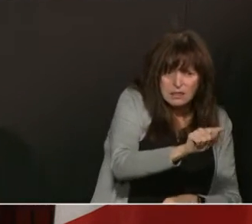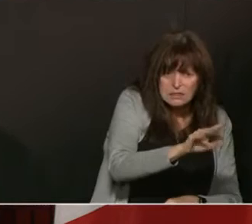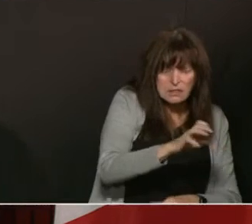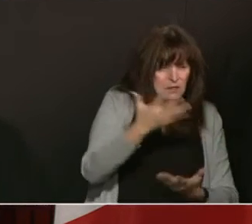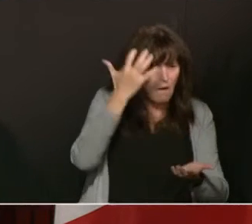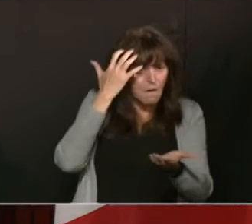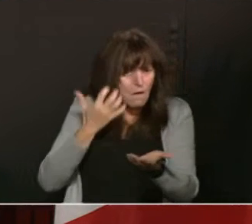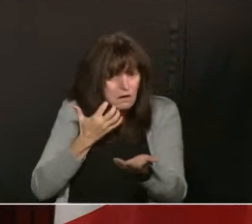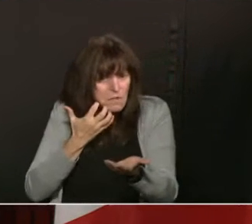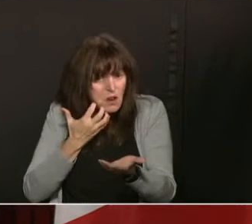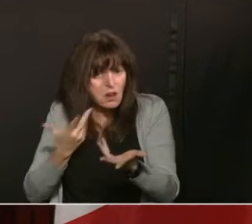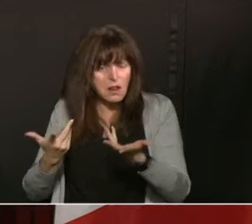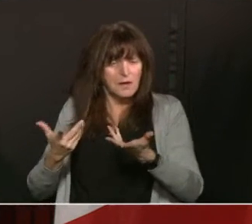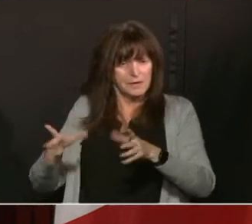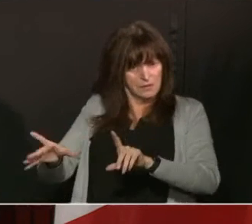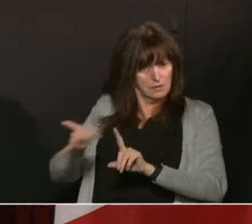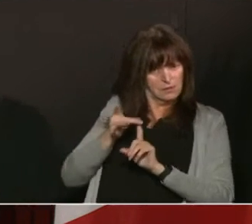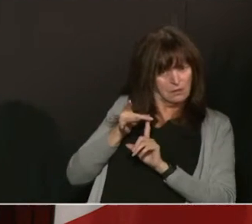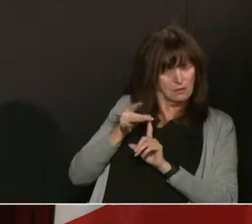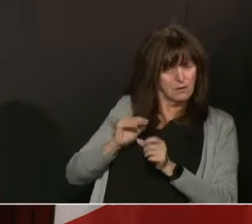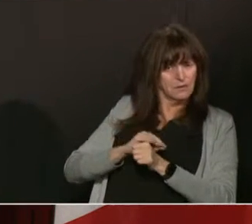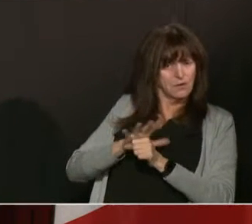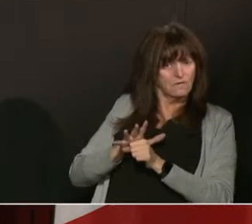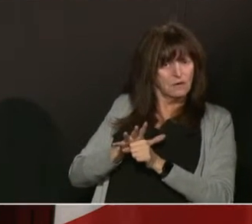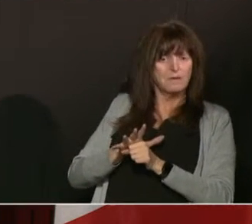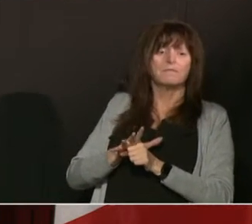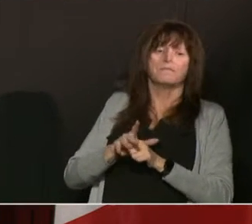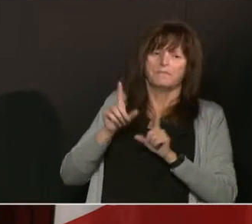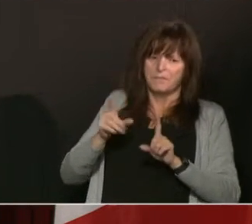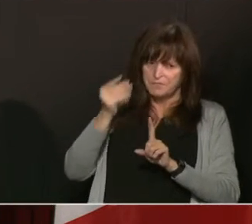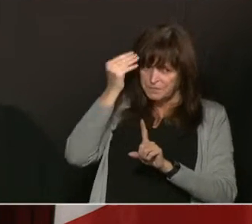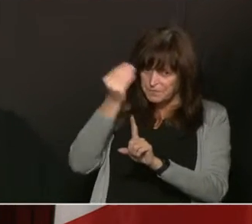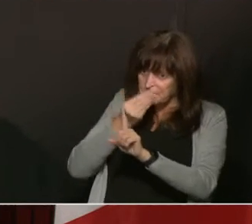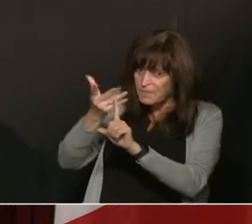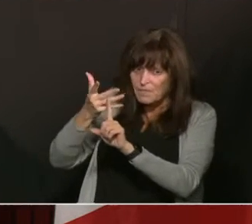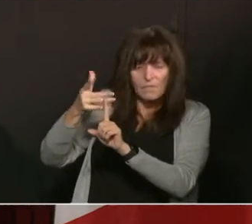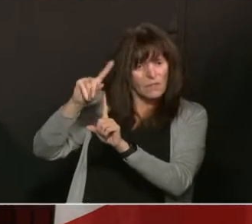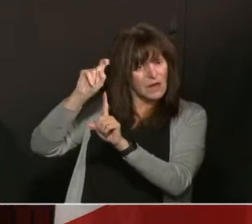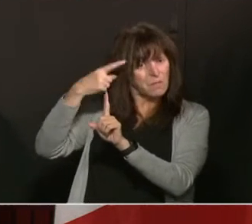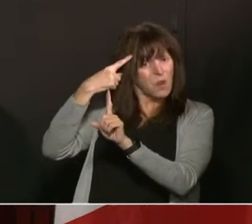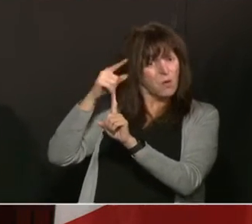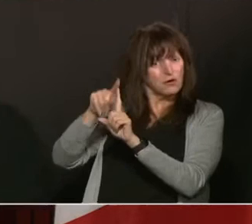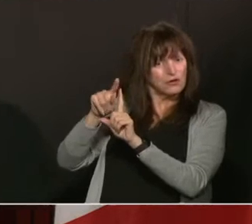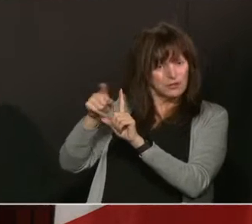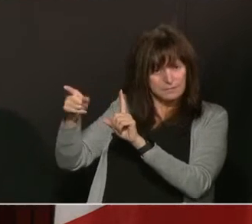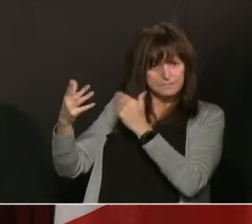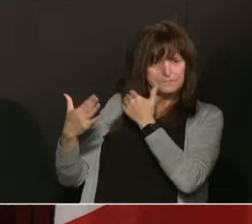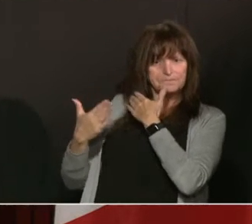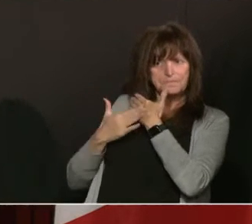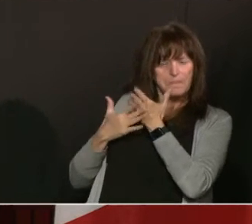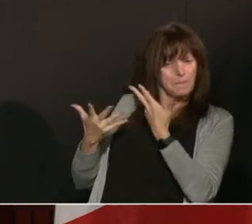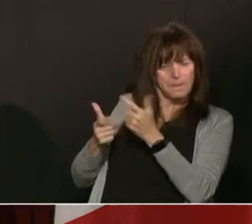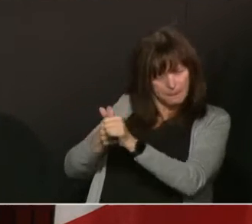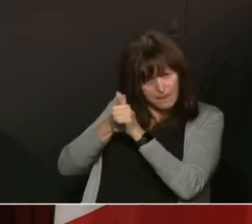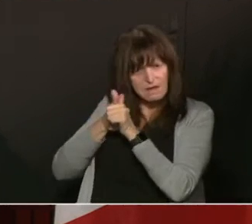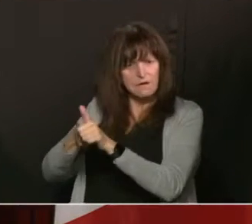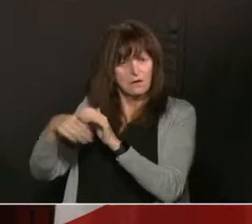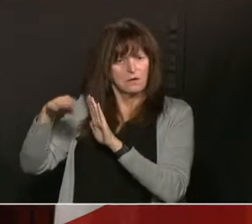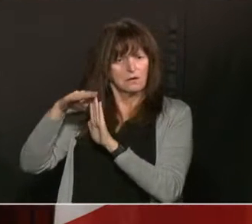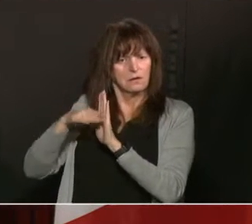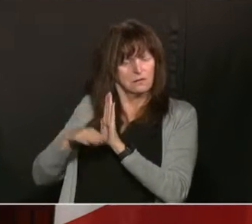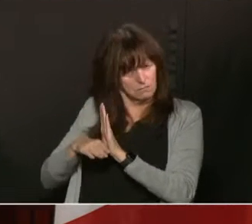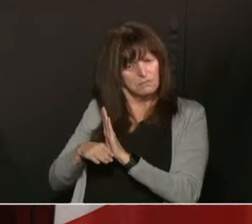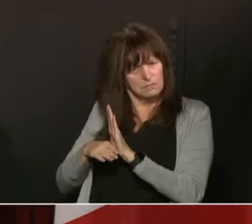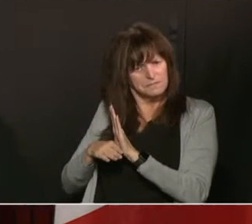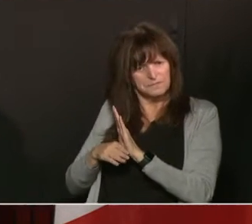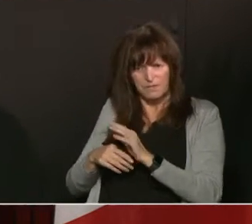positive, please inform your employer and follow their guidance. Our efforts must be focused on getting